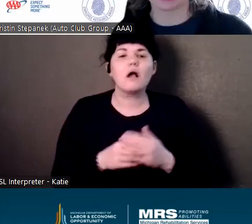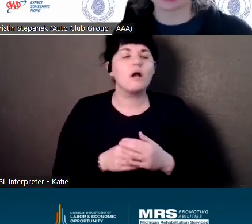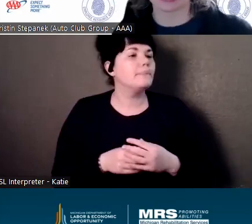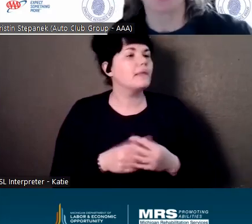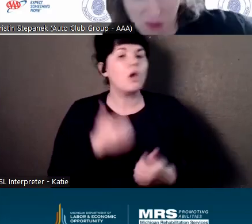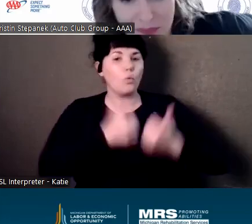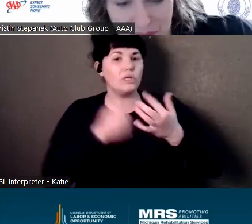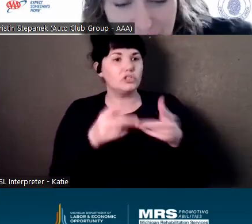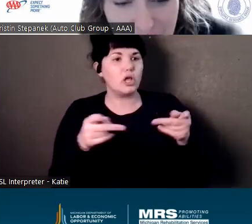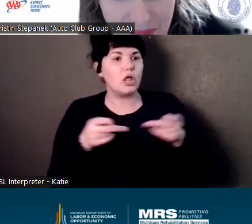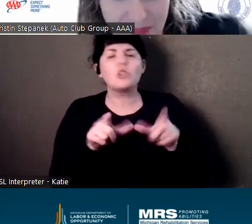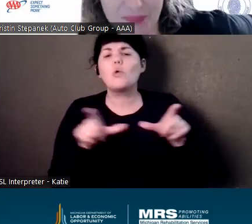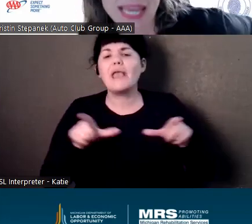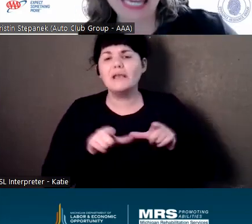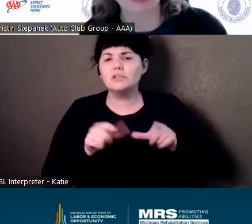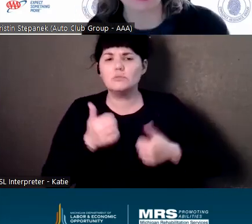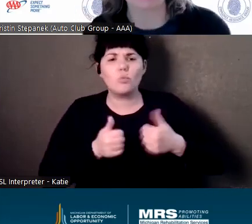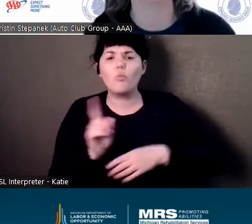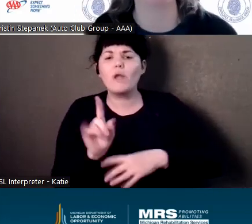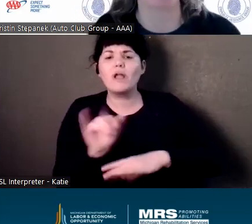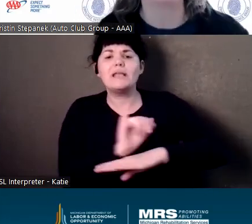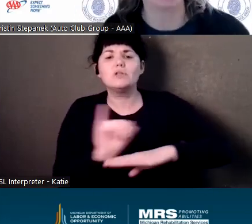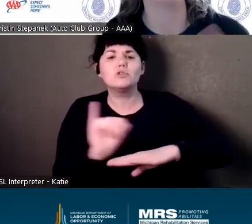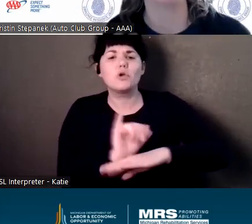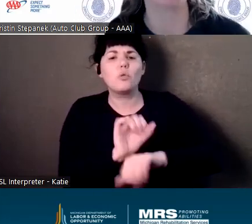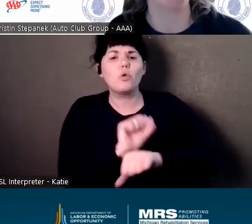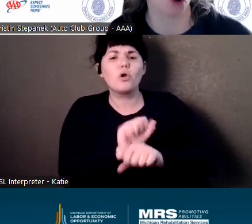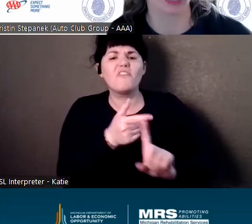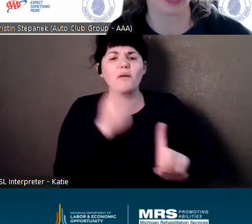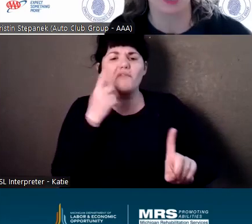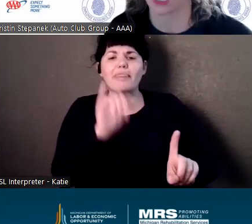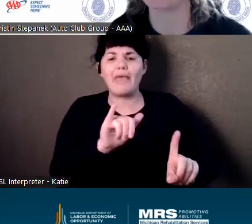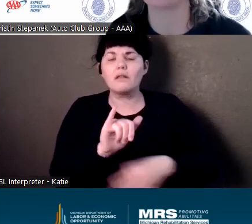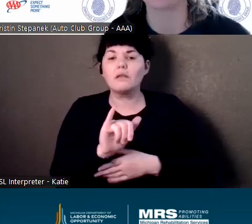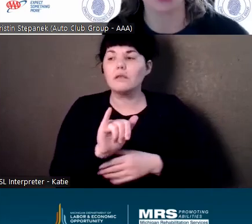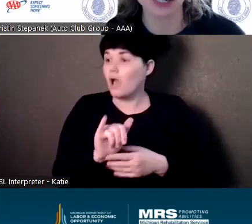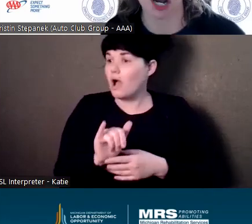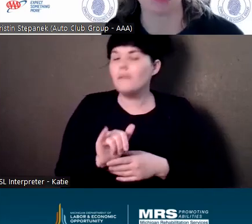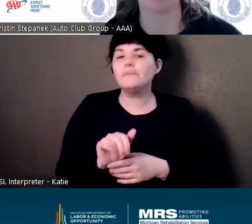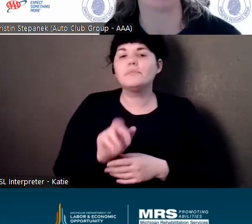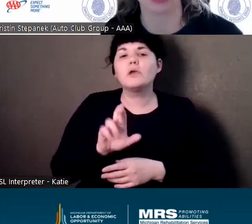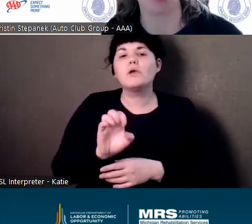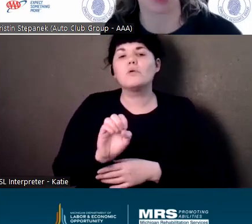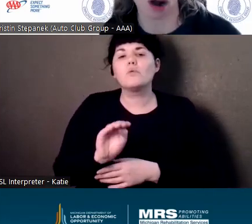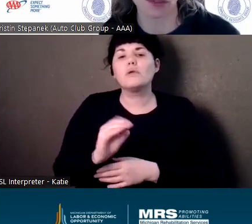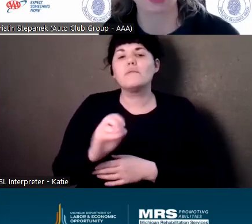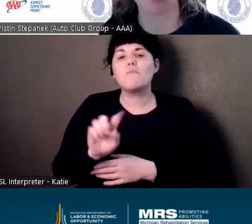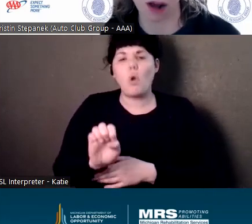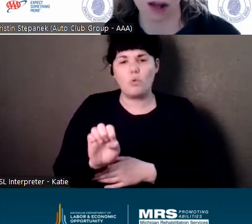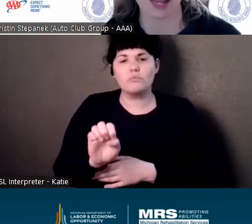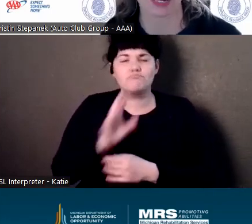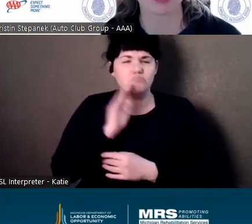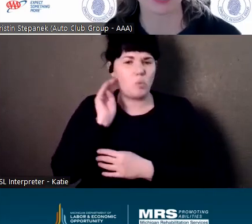location would an intern work out of for that position? Yeah, so they would work remotely. They could come to our Dearborn office